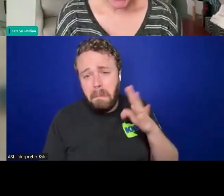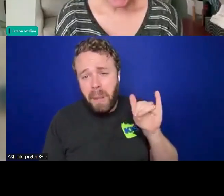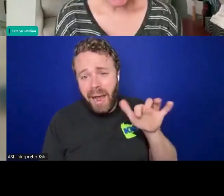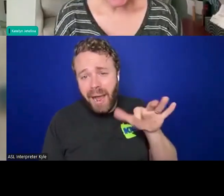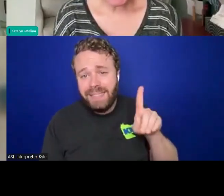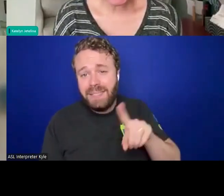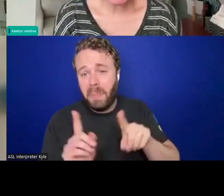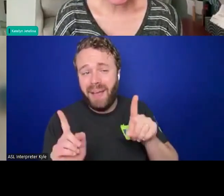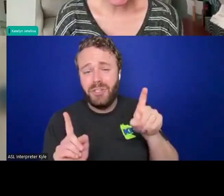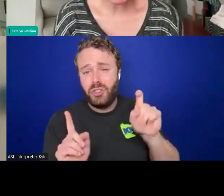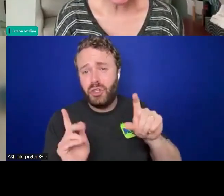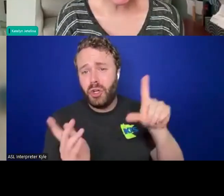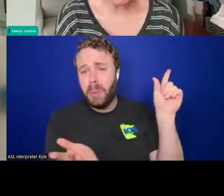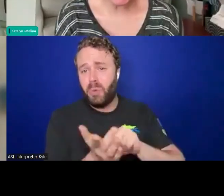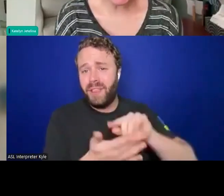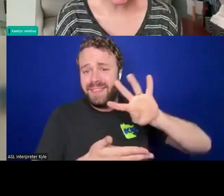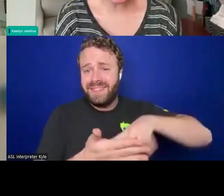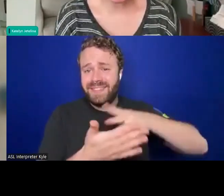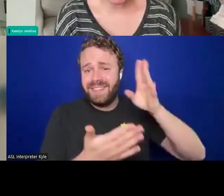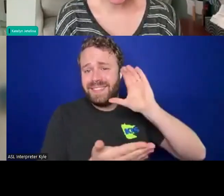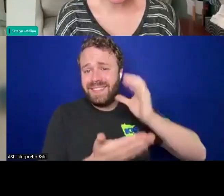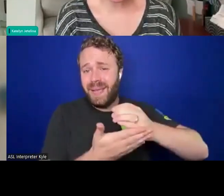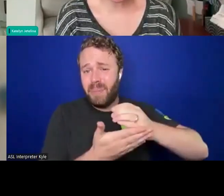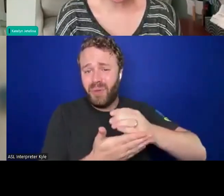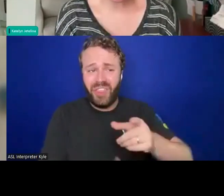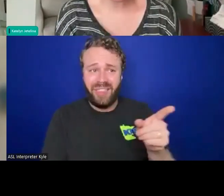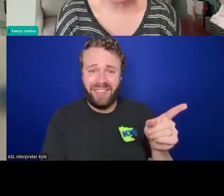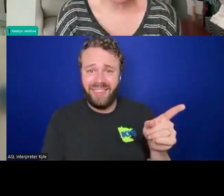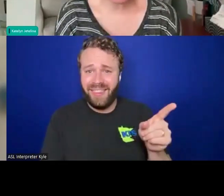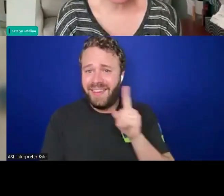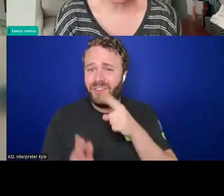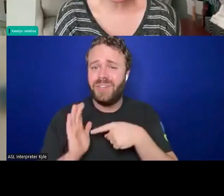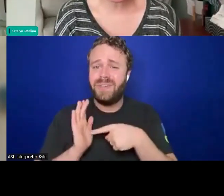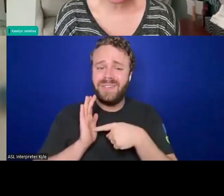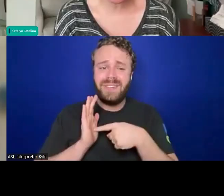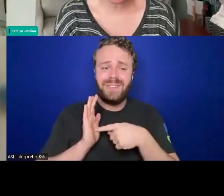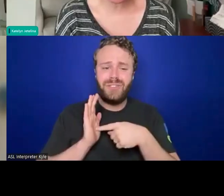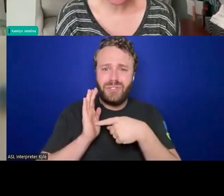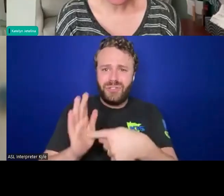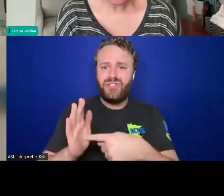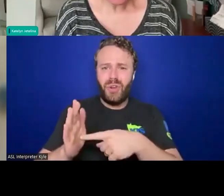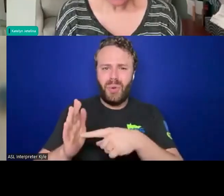together to let people know where we're at with all of these three things.